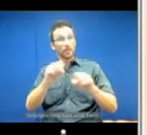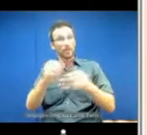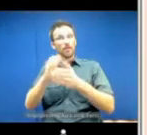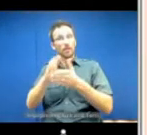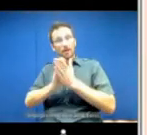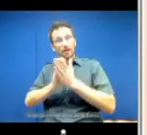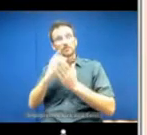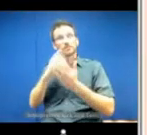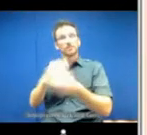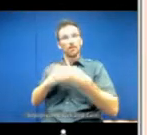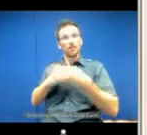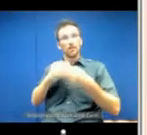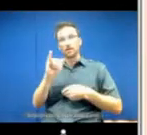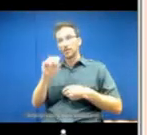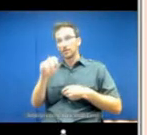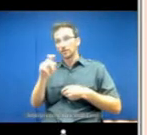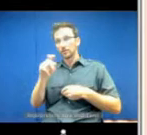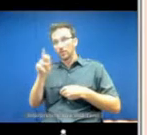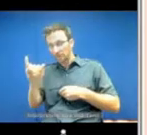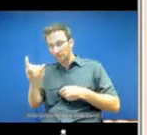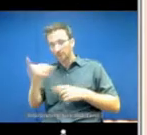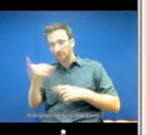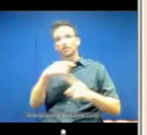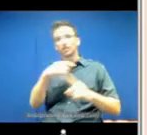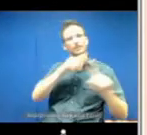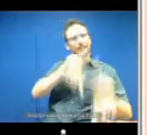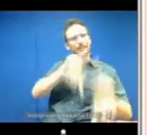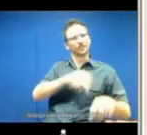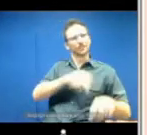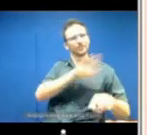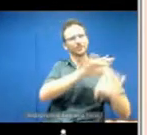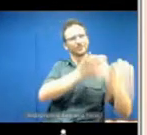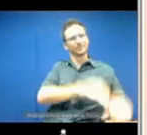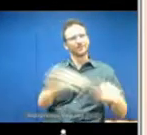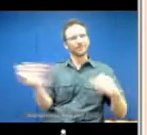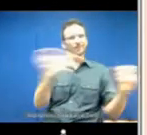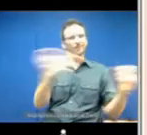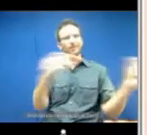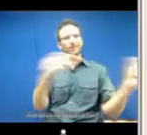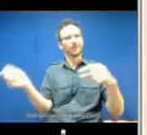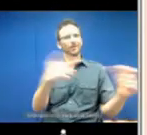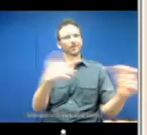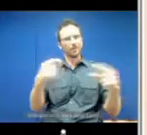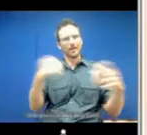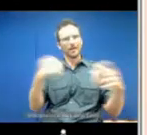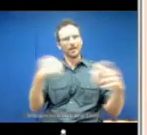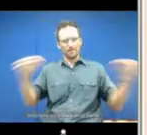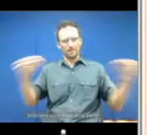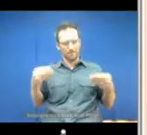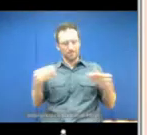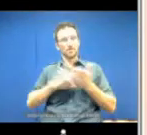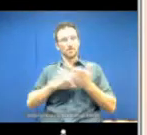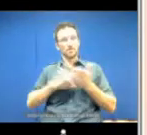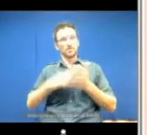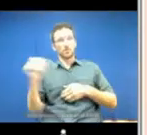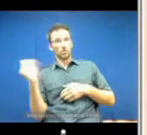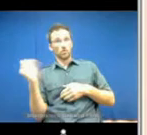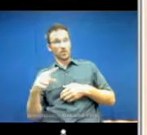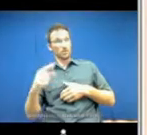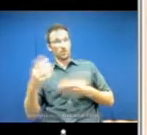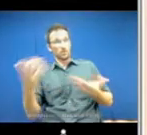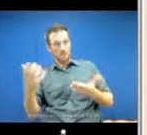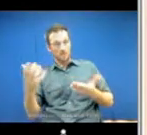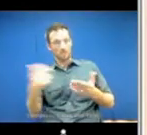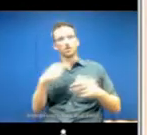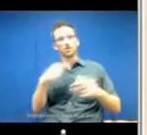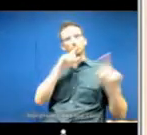And answers to interrogatories replicate the question and the response. So if you do